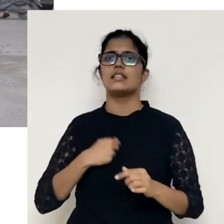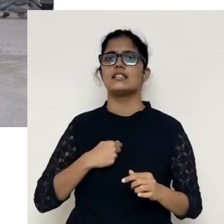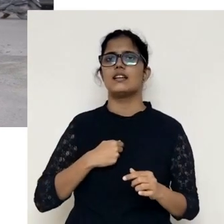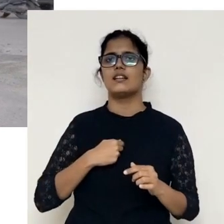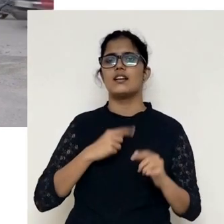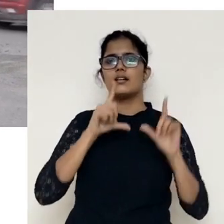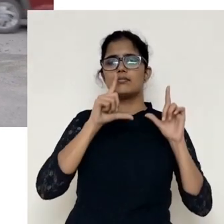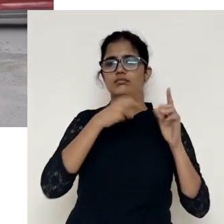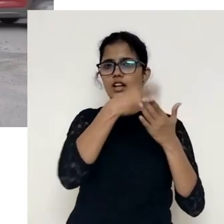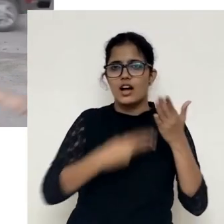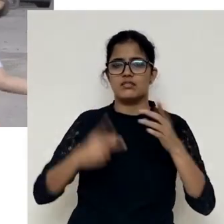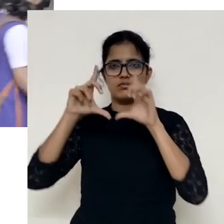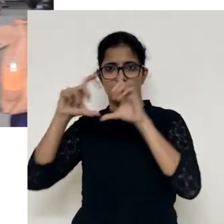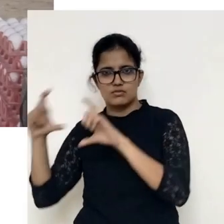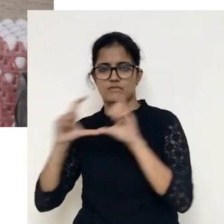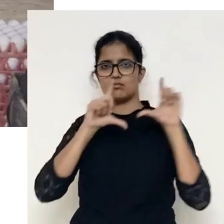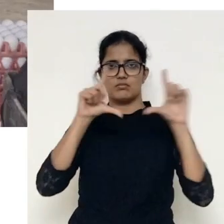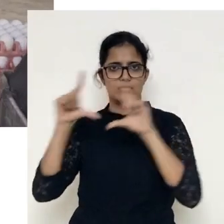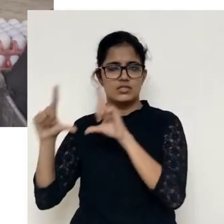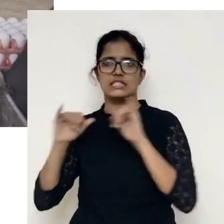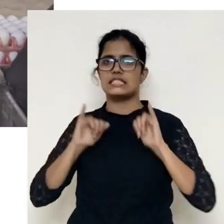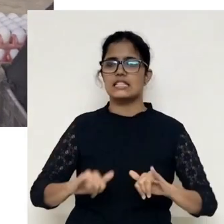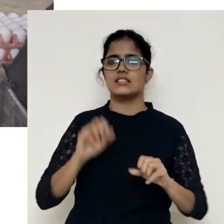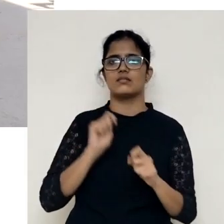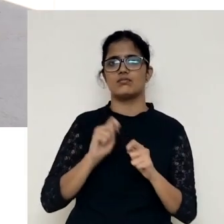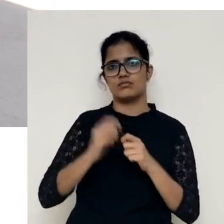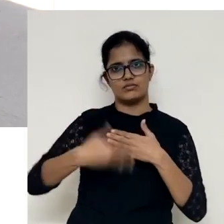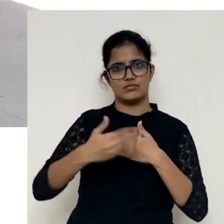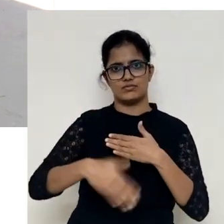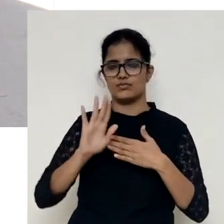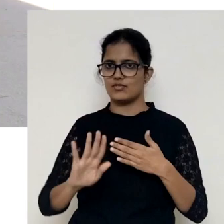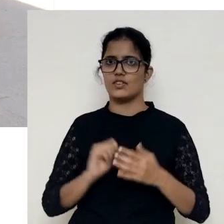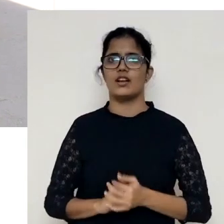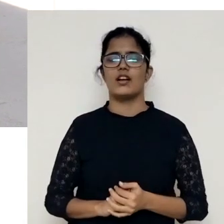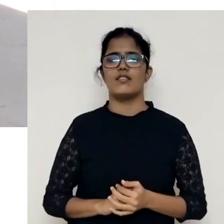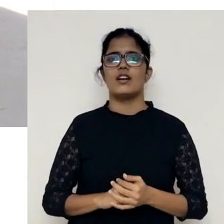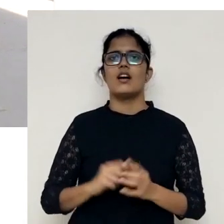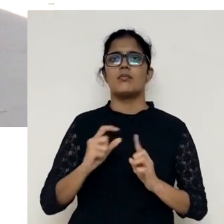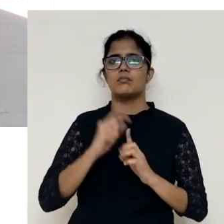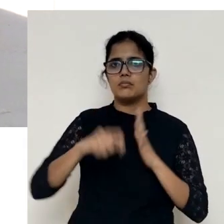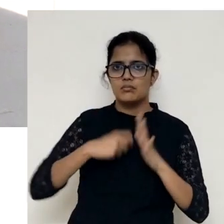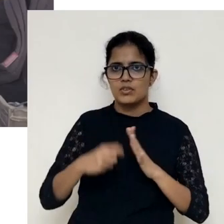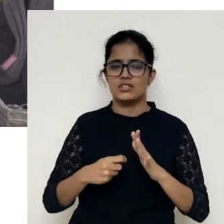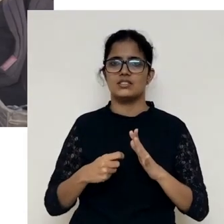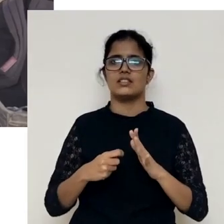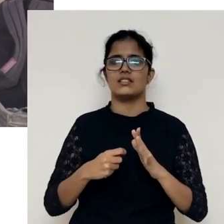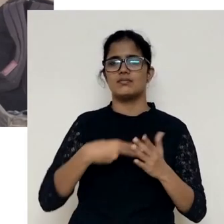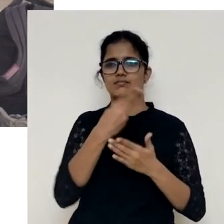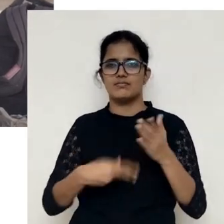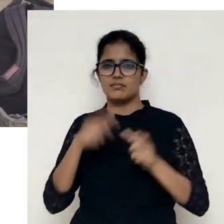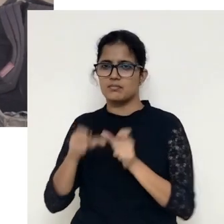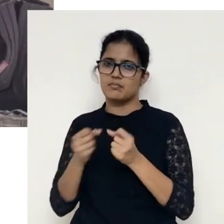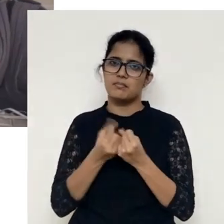Photography. We are multiple artists who are working for this project, and we are all trying to address